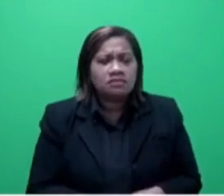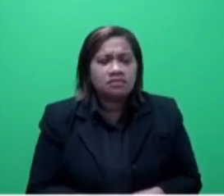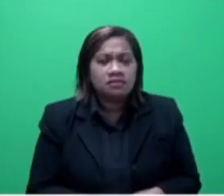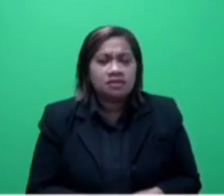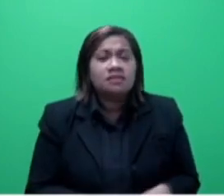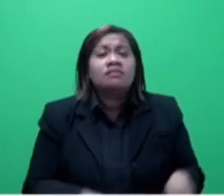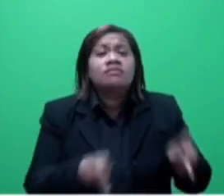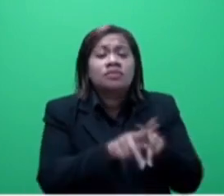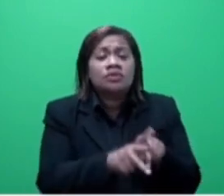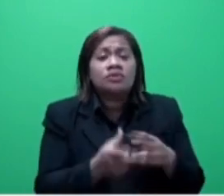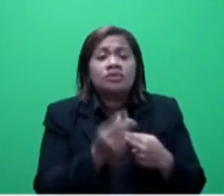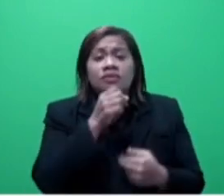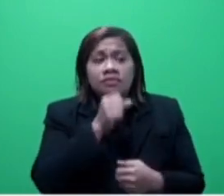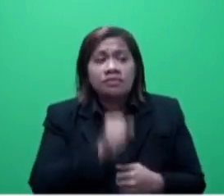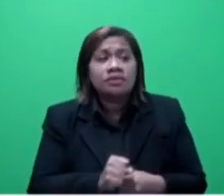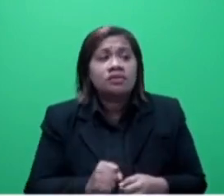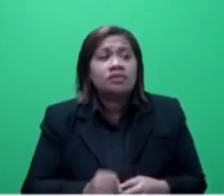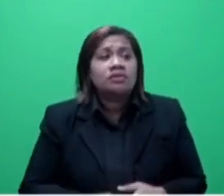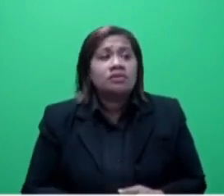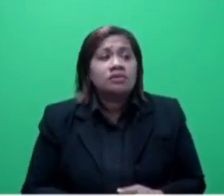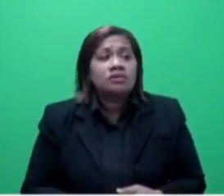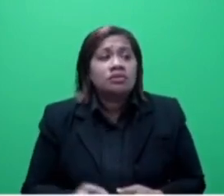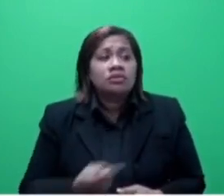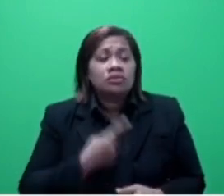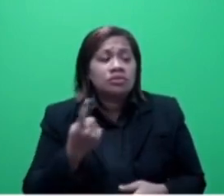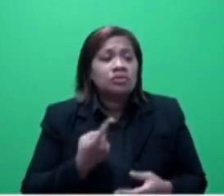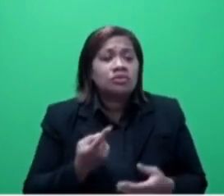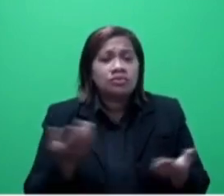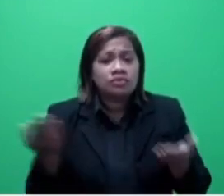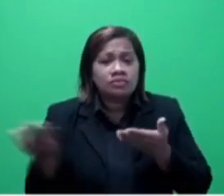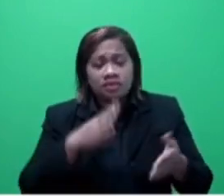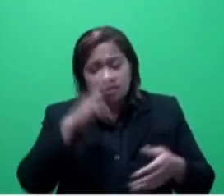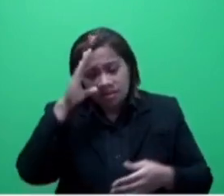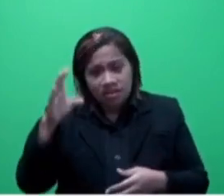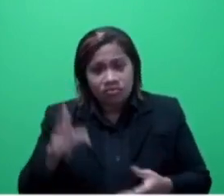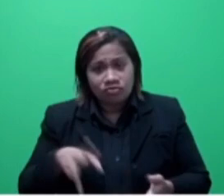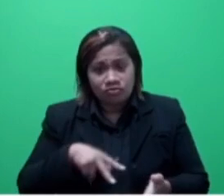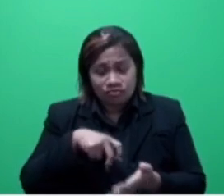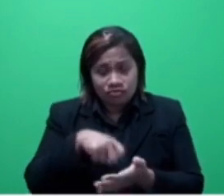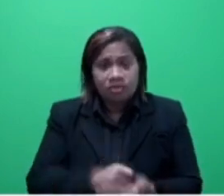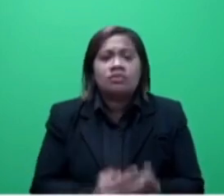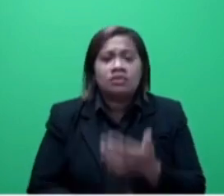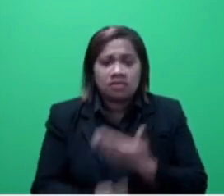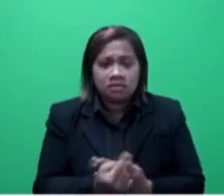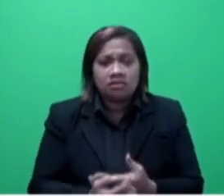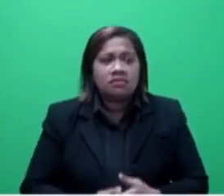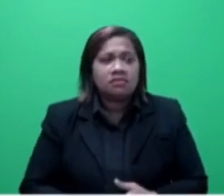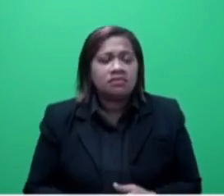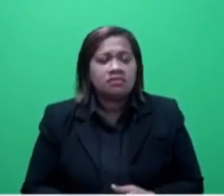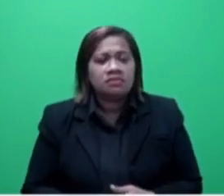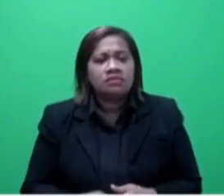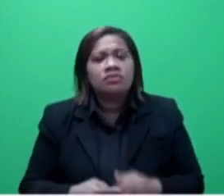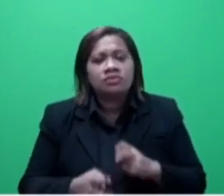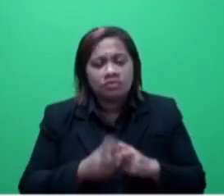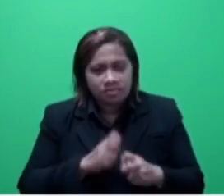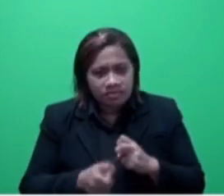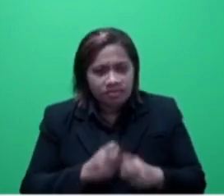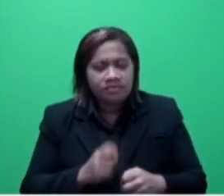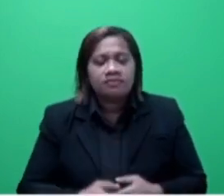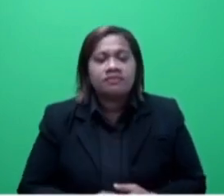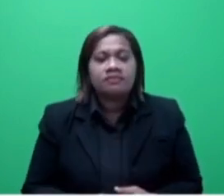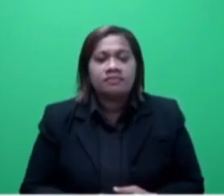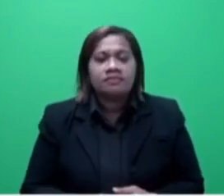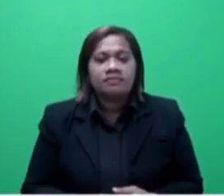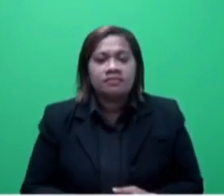a man that brought this country to its knees will tell you what the problem is, Honourable Speaker, sir. You're very disingenuous,